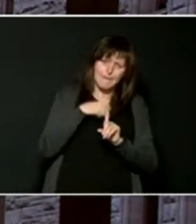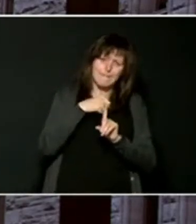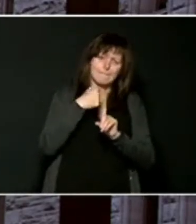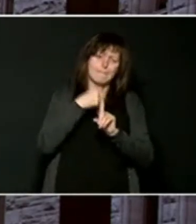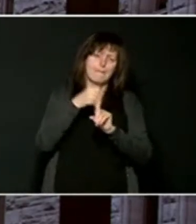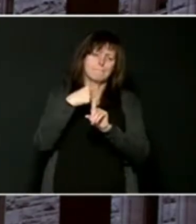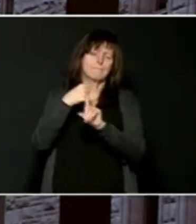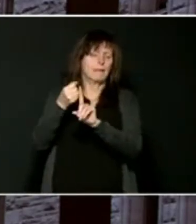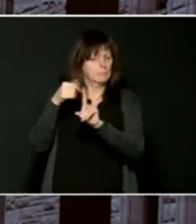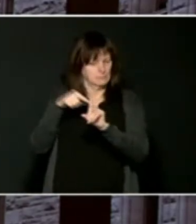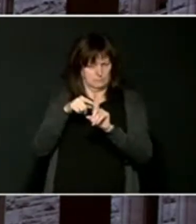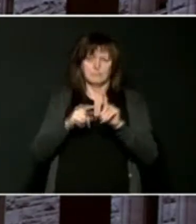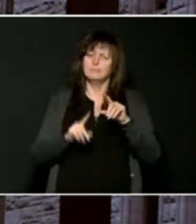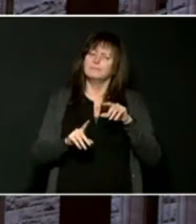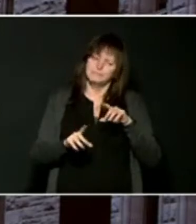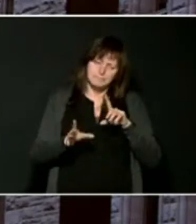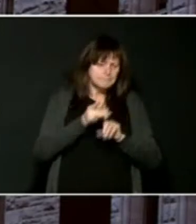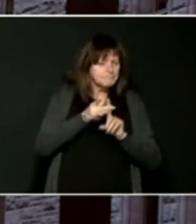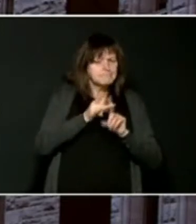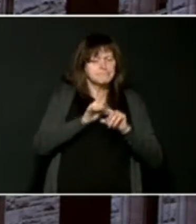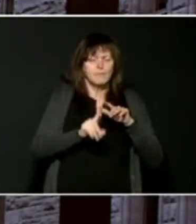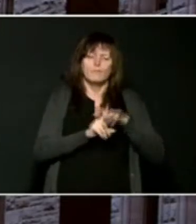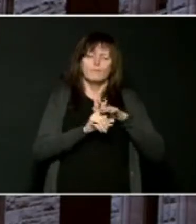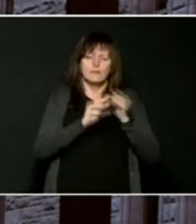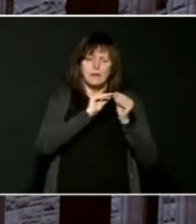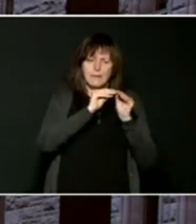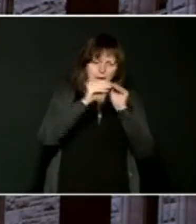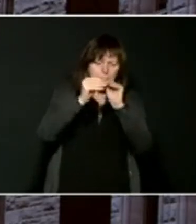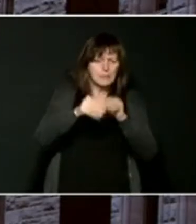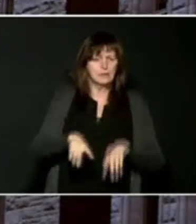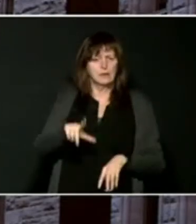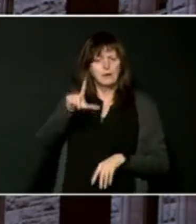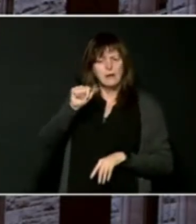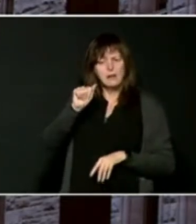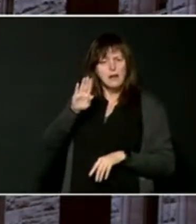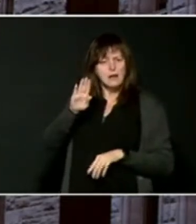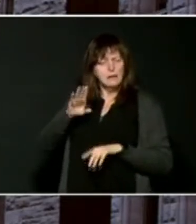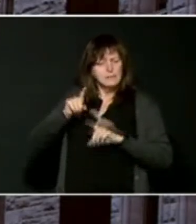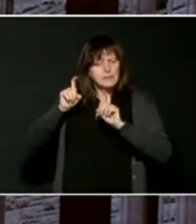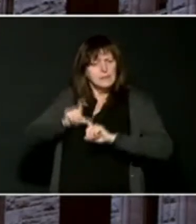recognize. So the lab testing has the daily average of